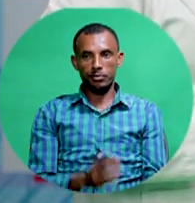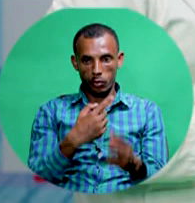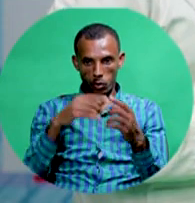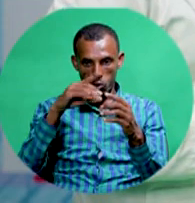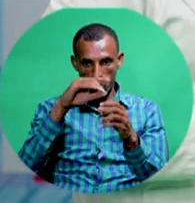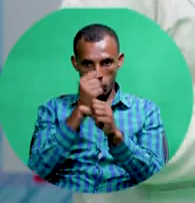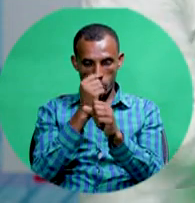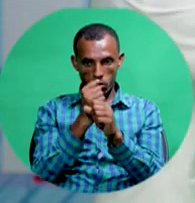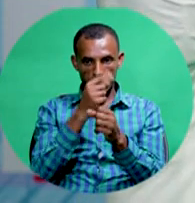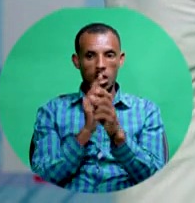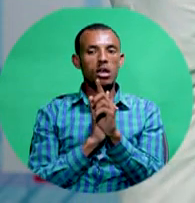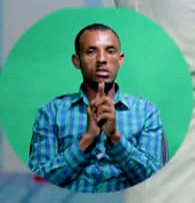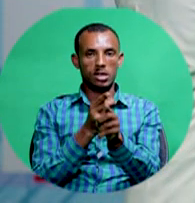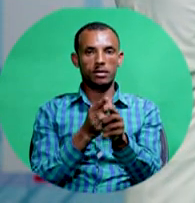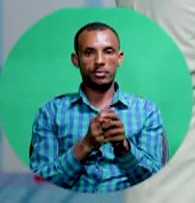To do the answer,